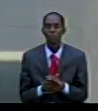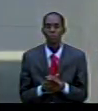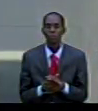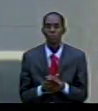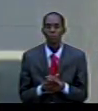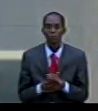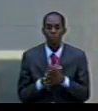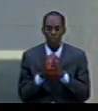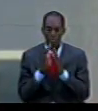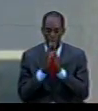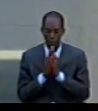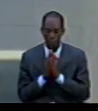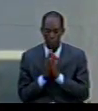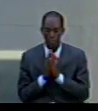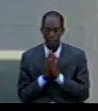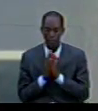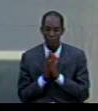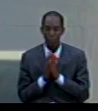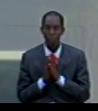Amen.